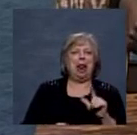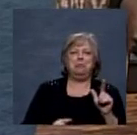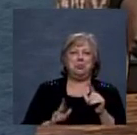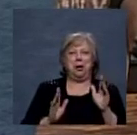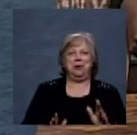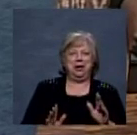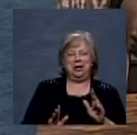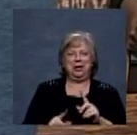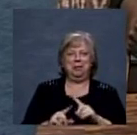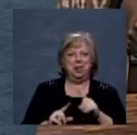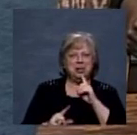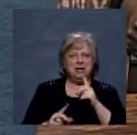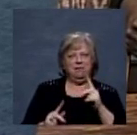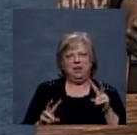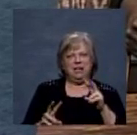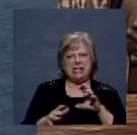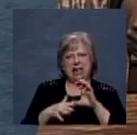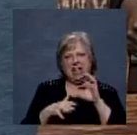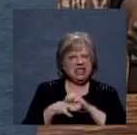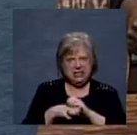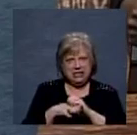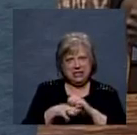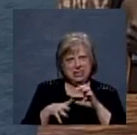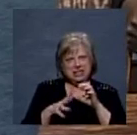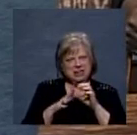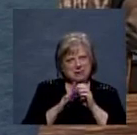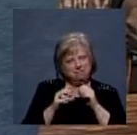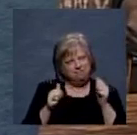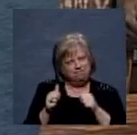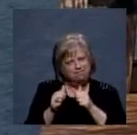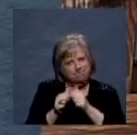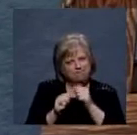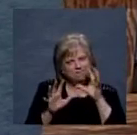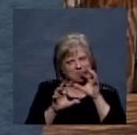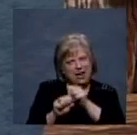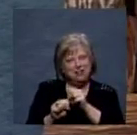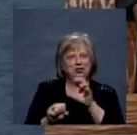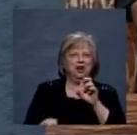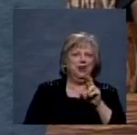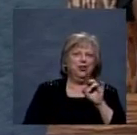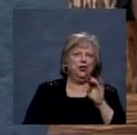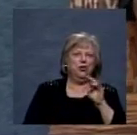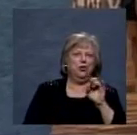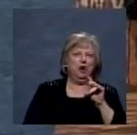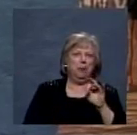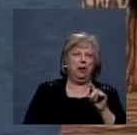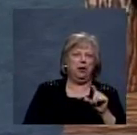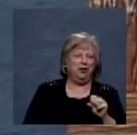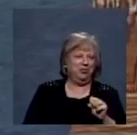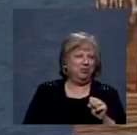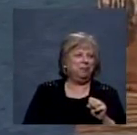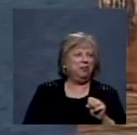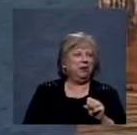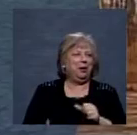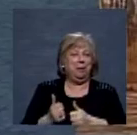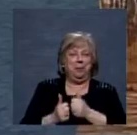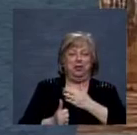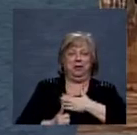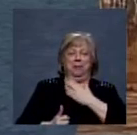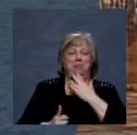very, very tenacious about how she goes about catching criminals. To Mr. Moore's point earlier, but most of my